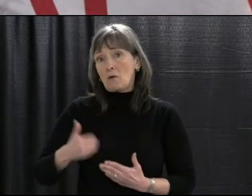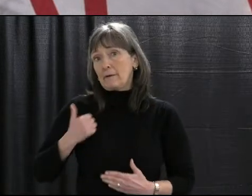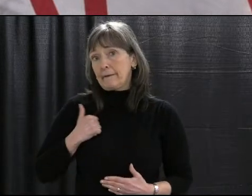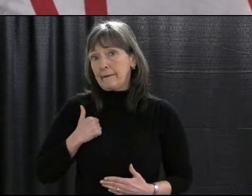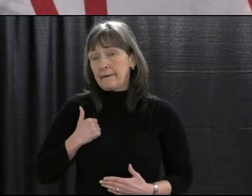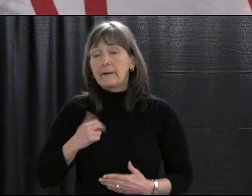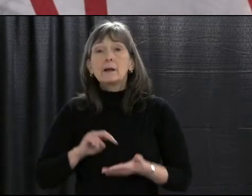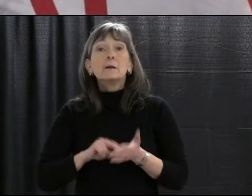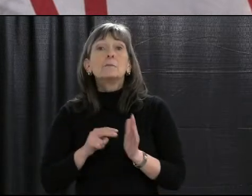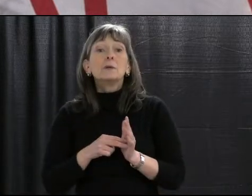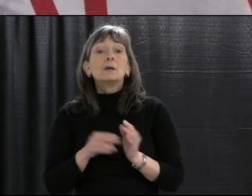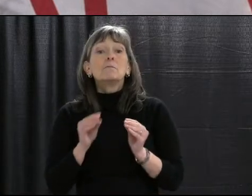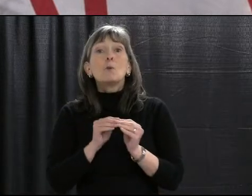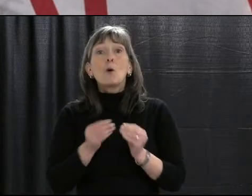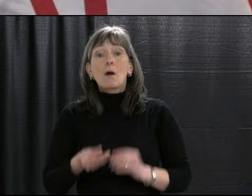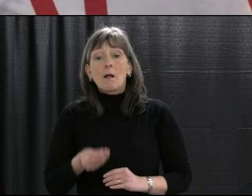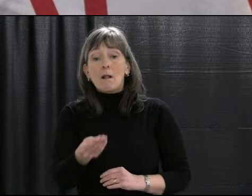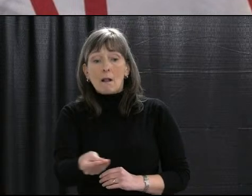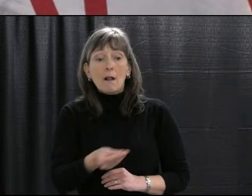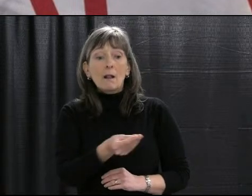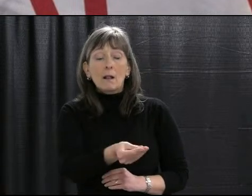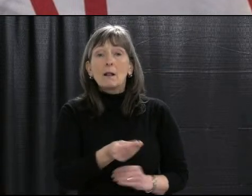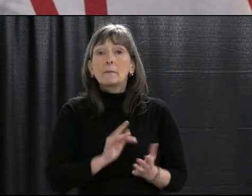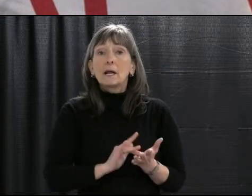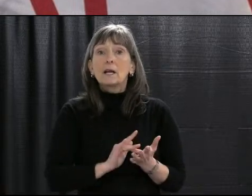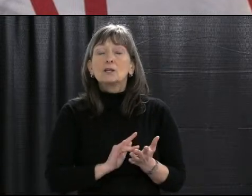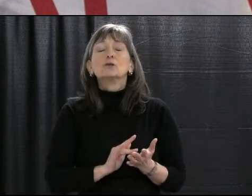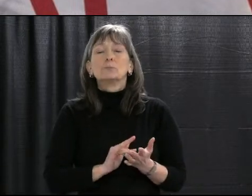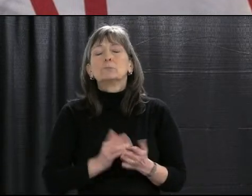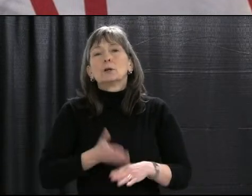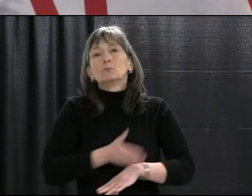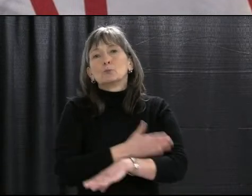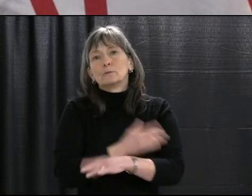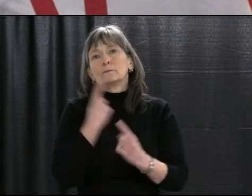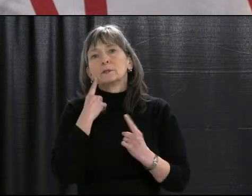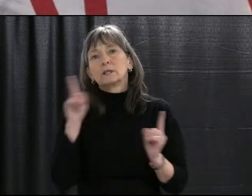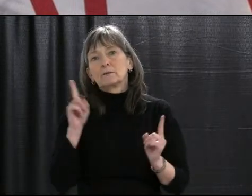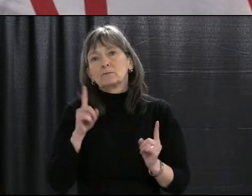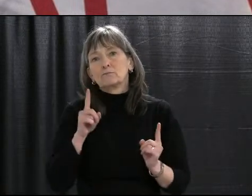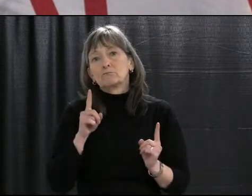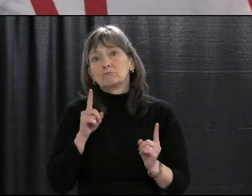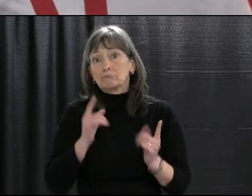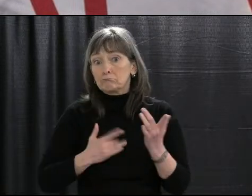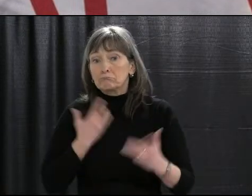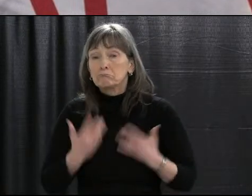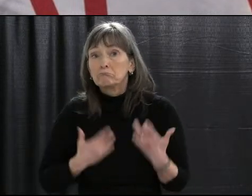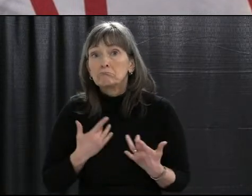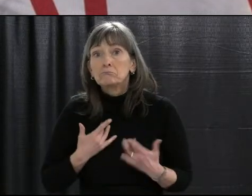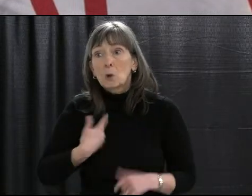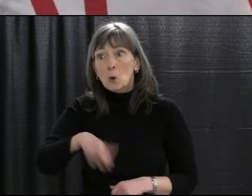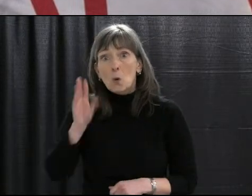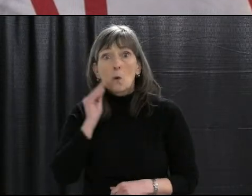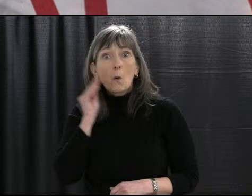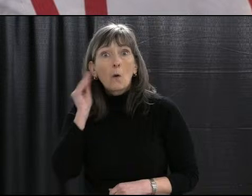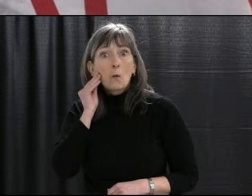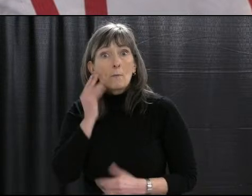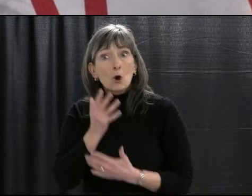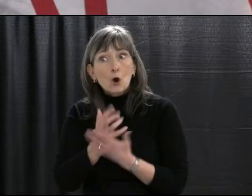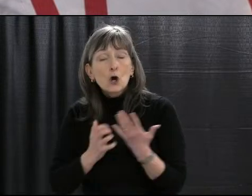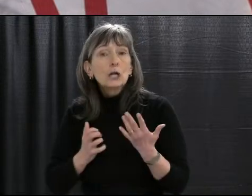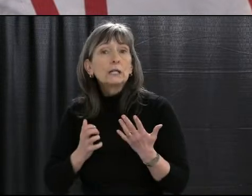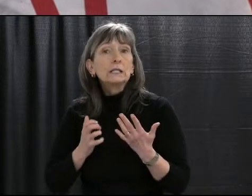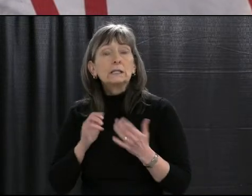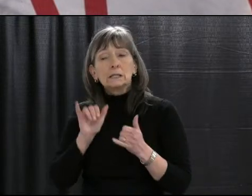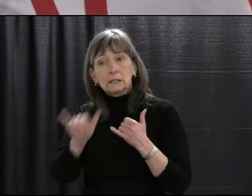having better outcomes. This is very exciting because more people are going home to live with their